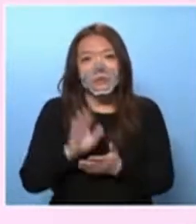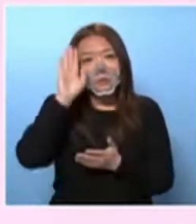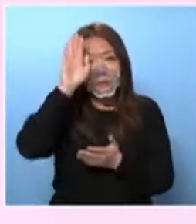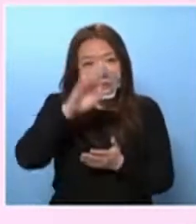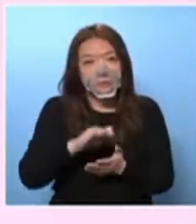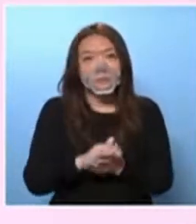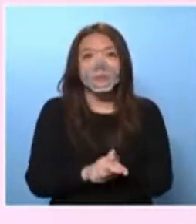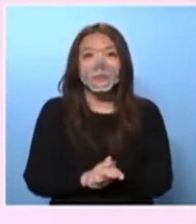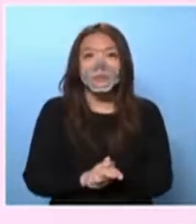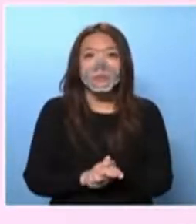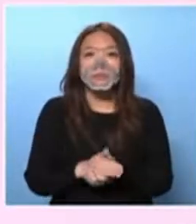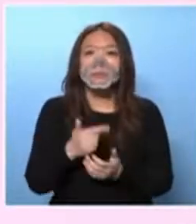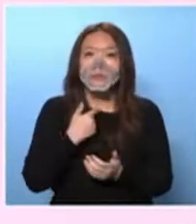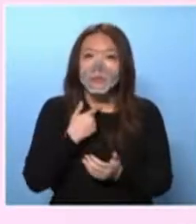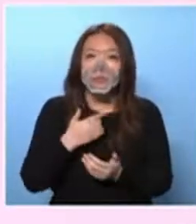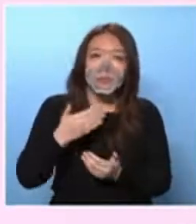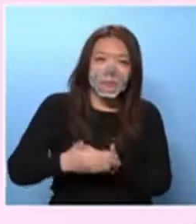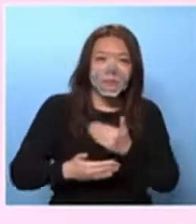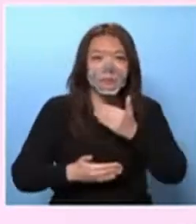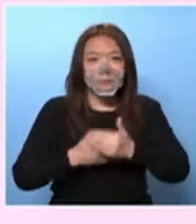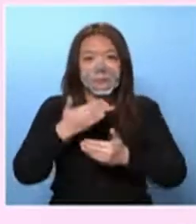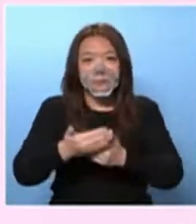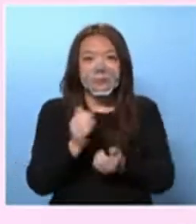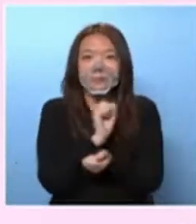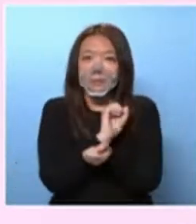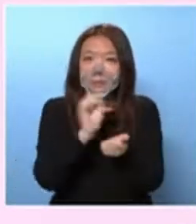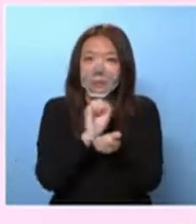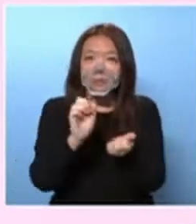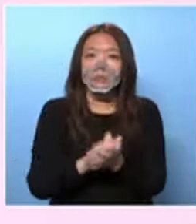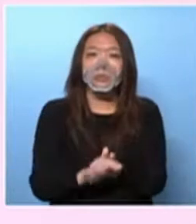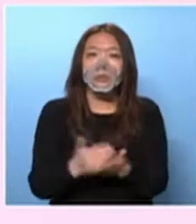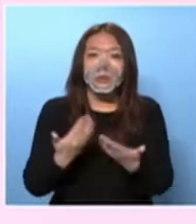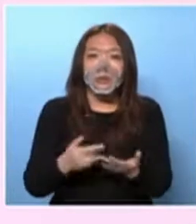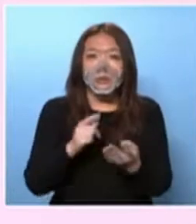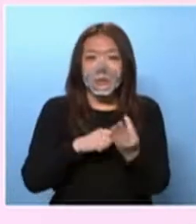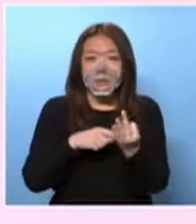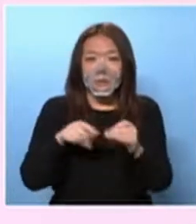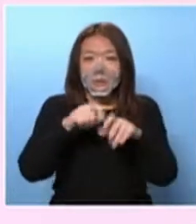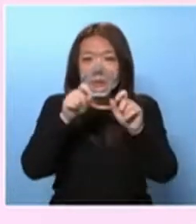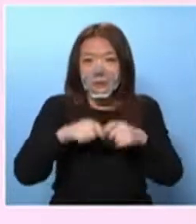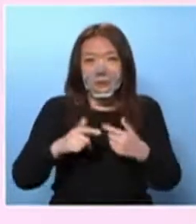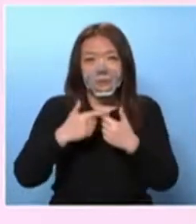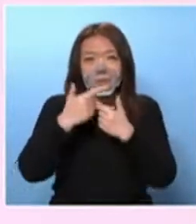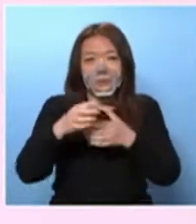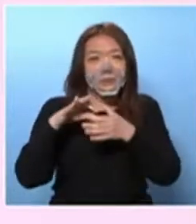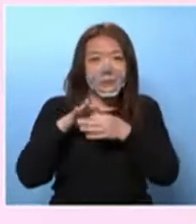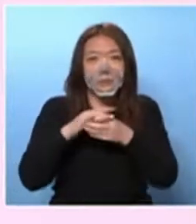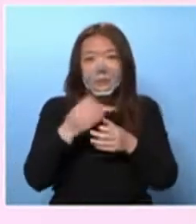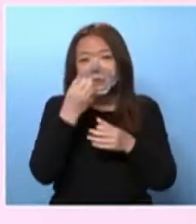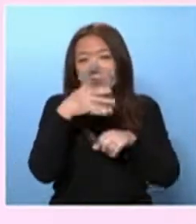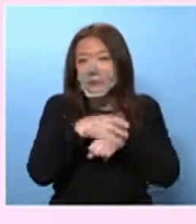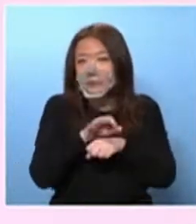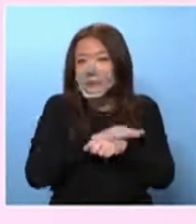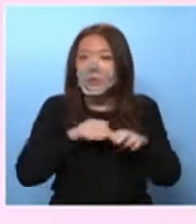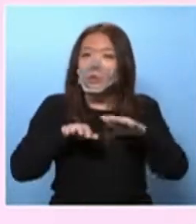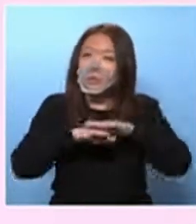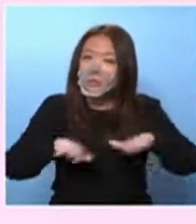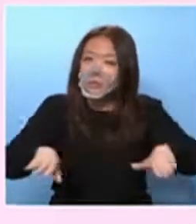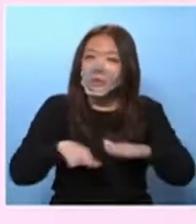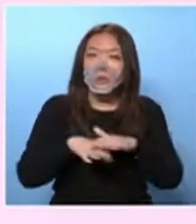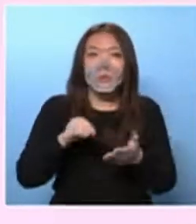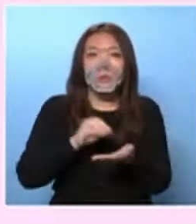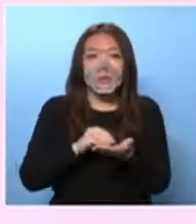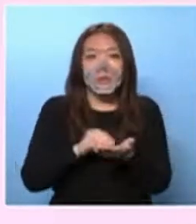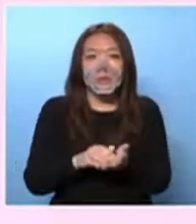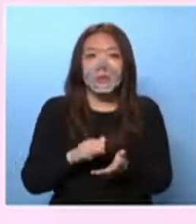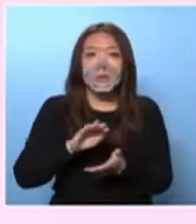improvement. Such issues need to be resolved step by step in the future. However, all these issues, which have